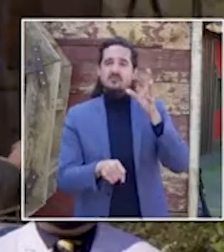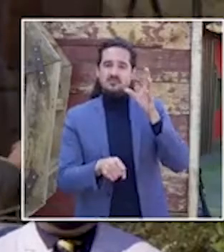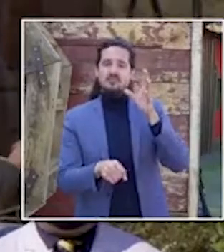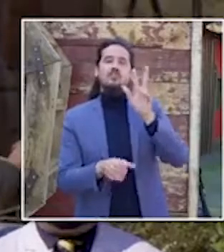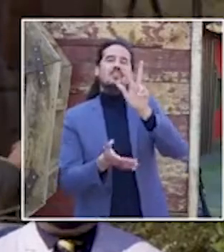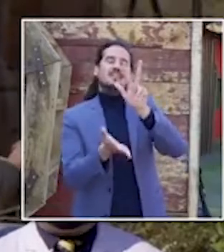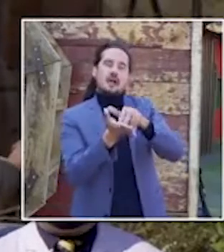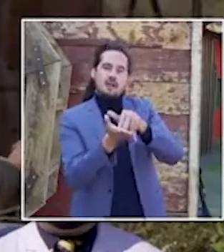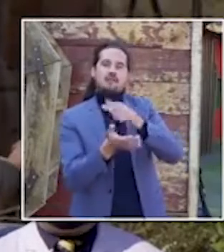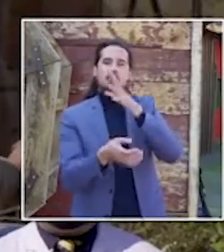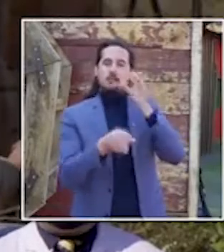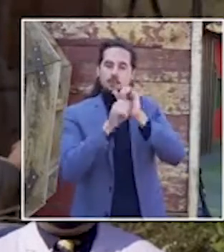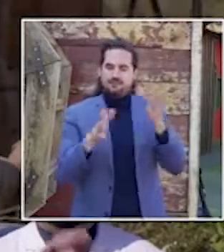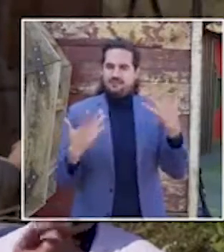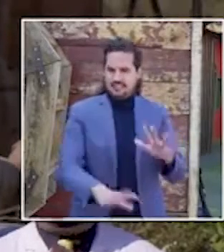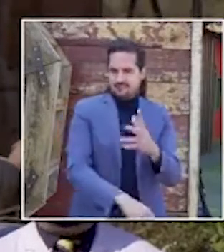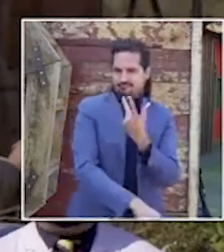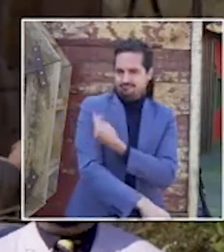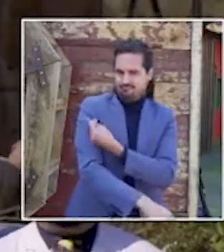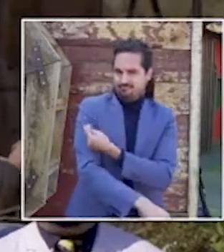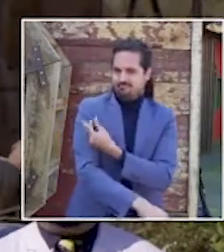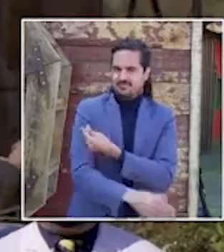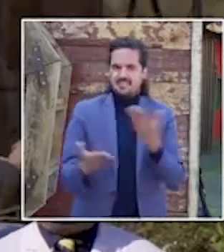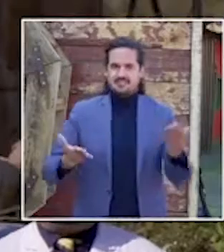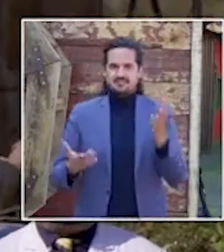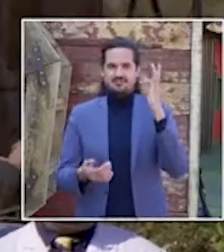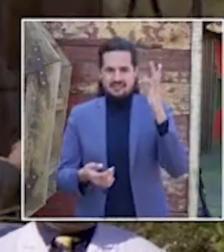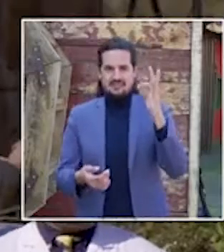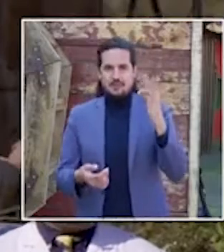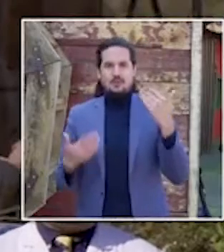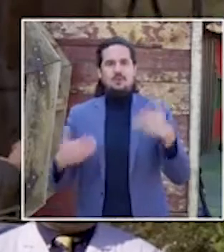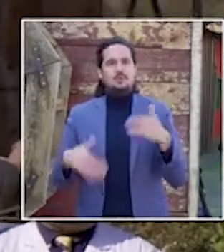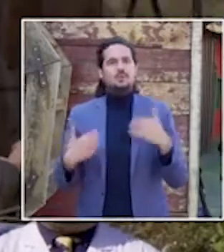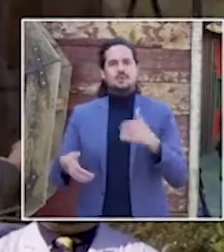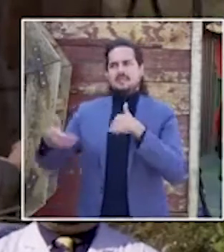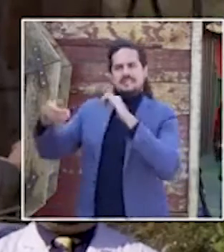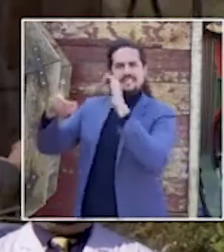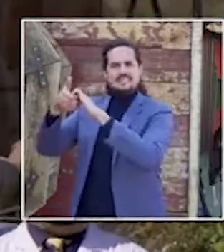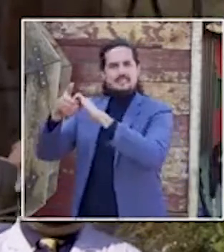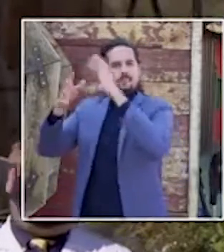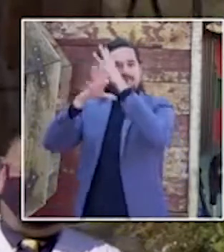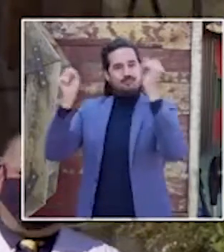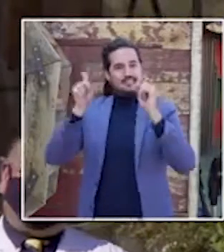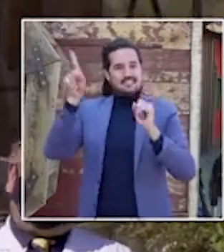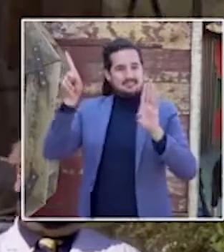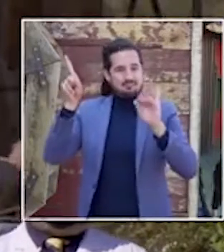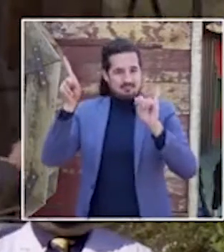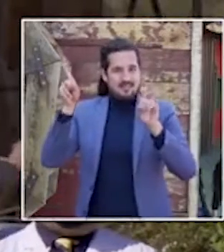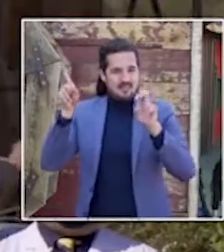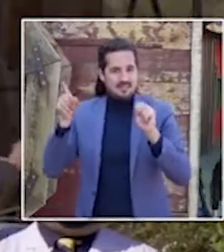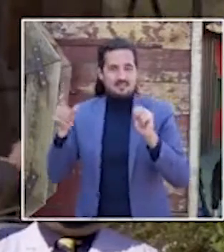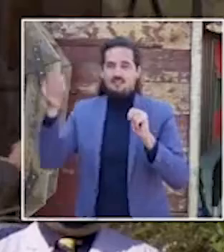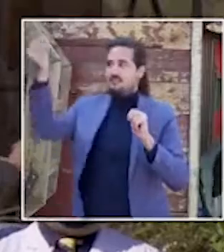are committed to working with the Biden administration to land on a date, because I know you want a date for when we have a mass vaccination